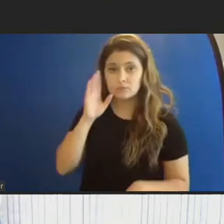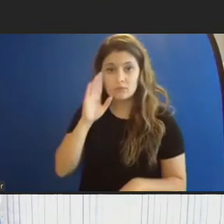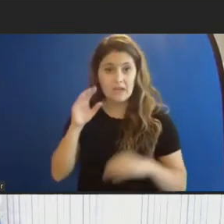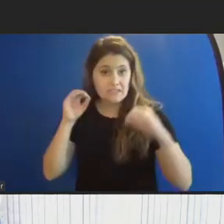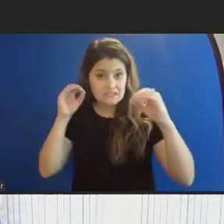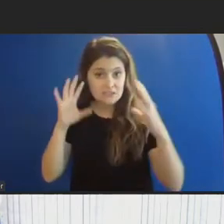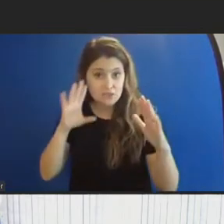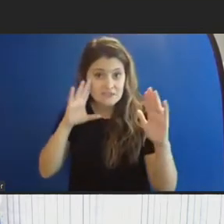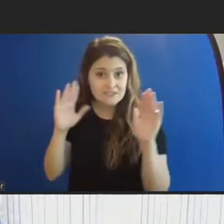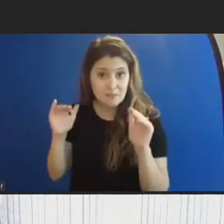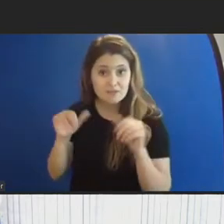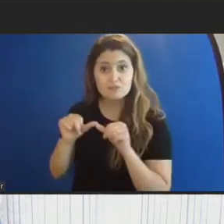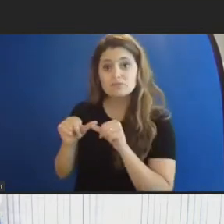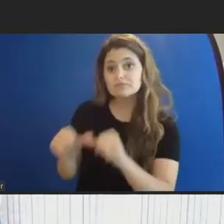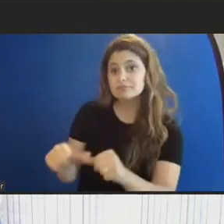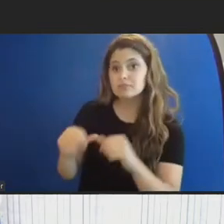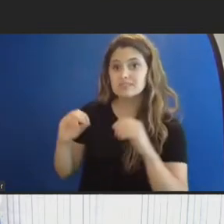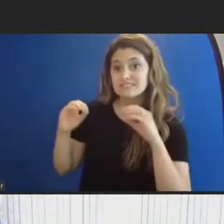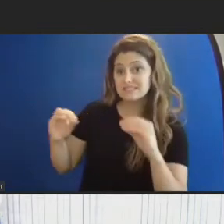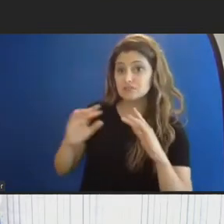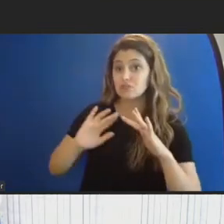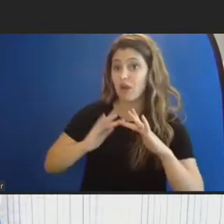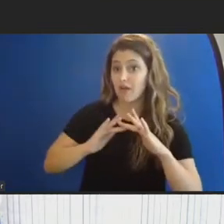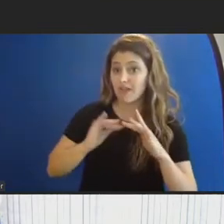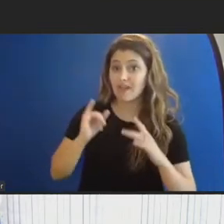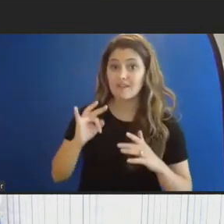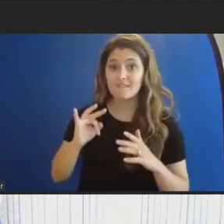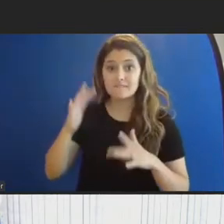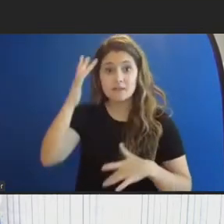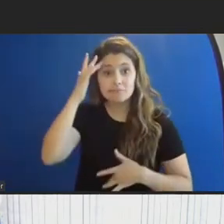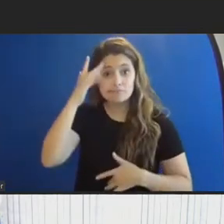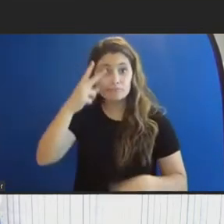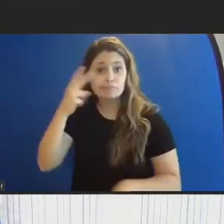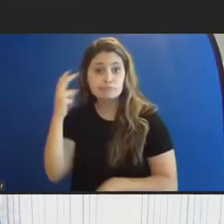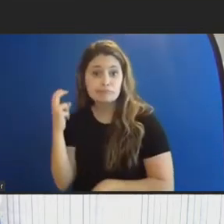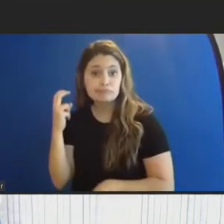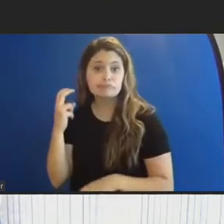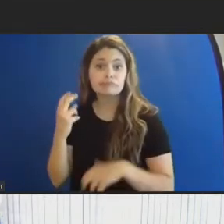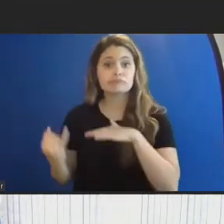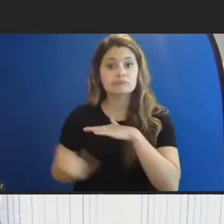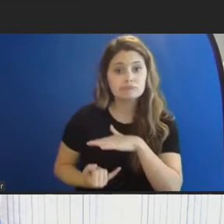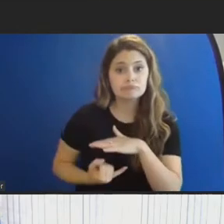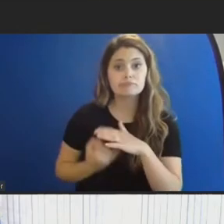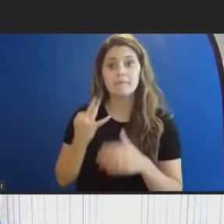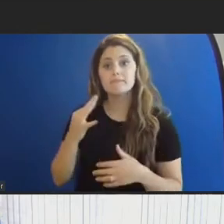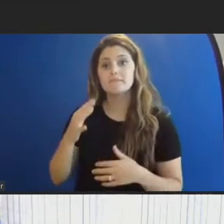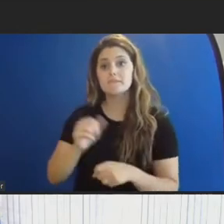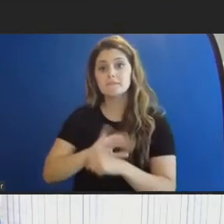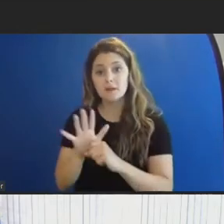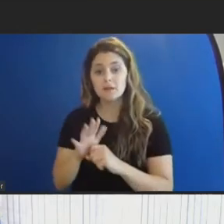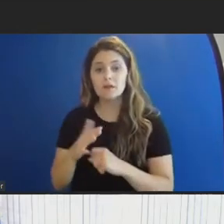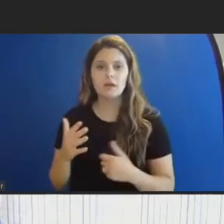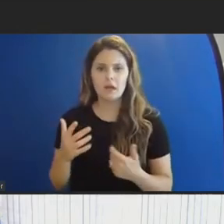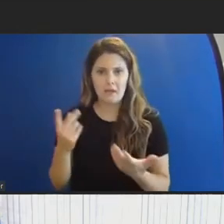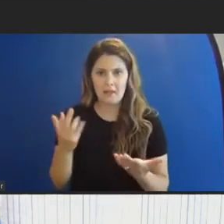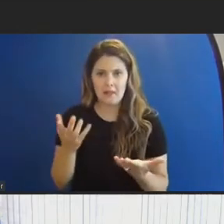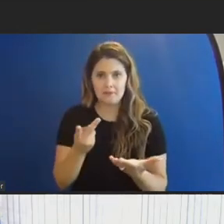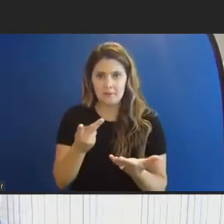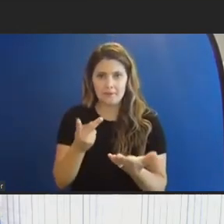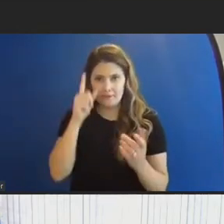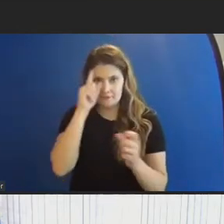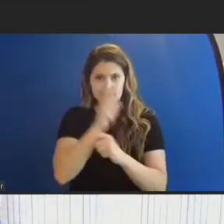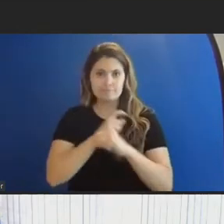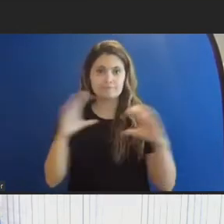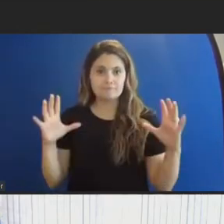to continue teaching virtually if they have to quarantine, if they're in close contact? Do you have an idea of how that's going to